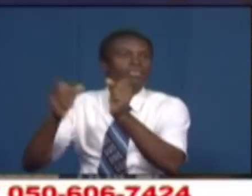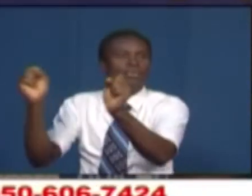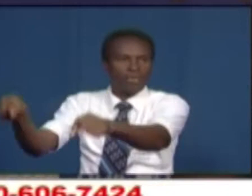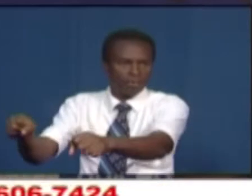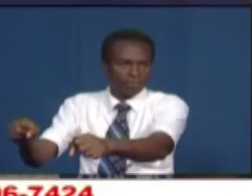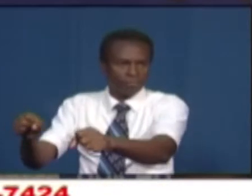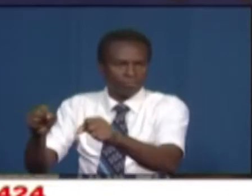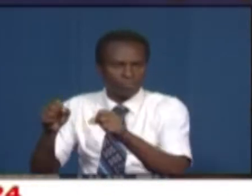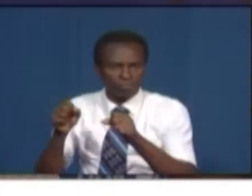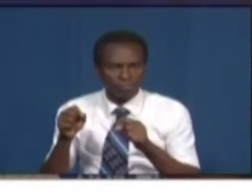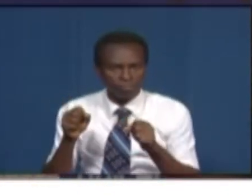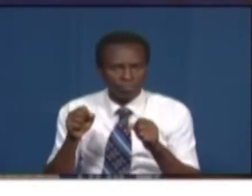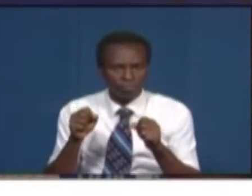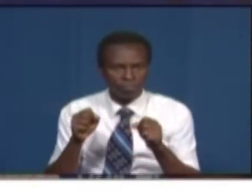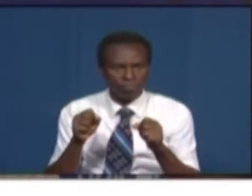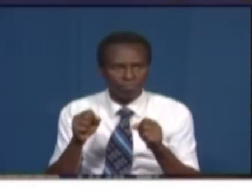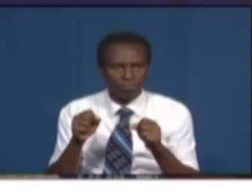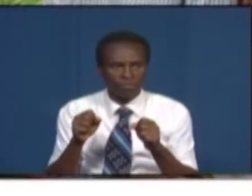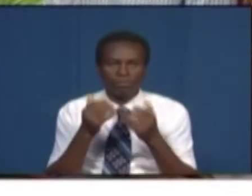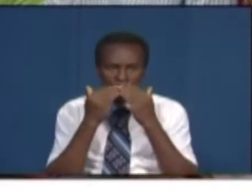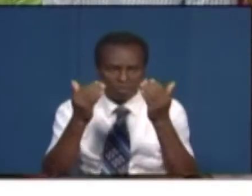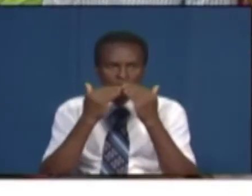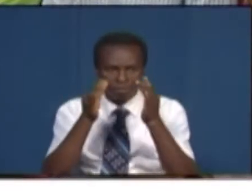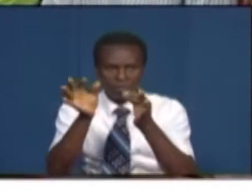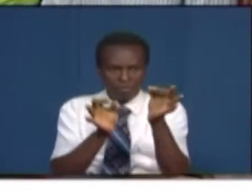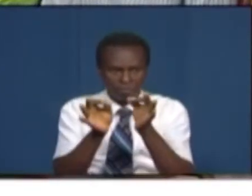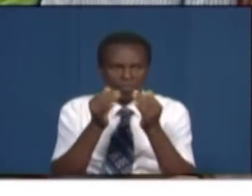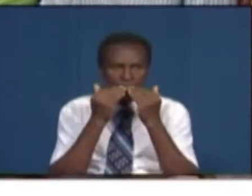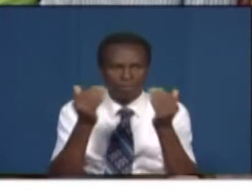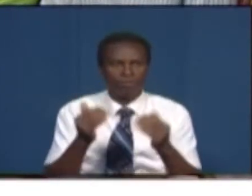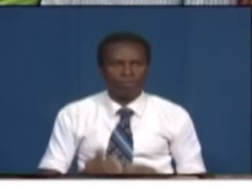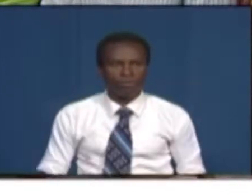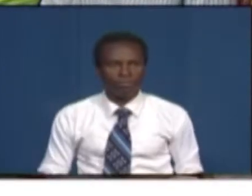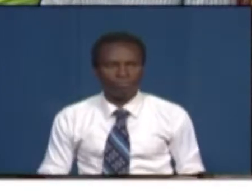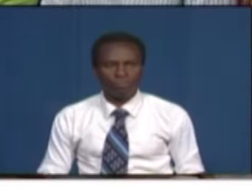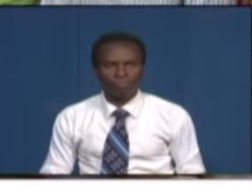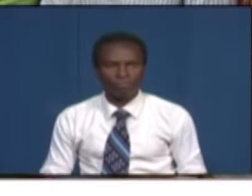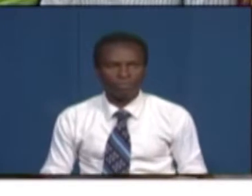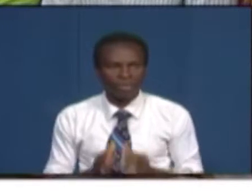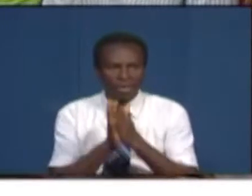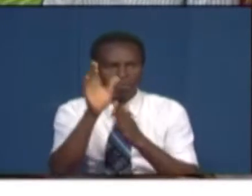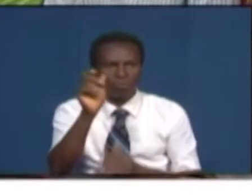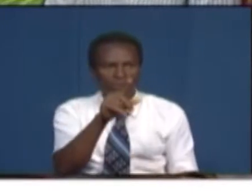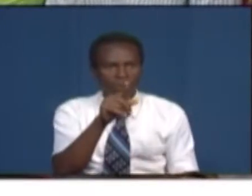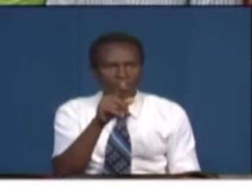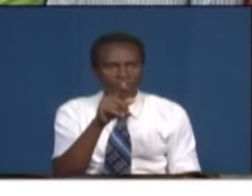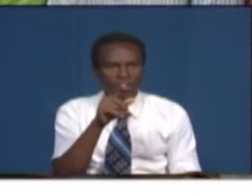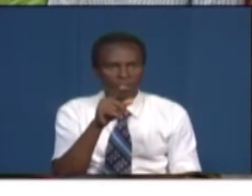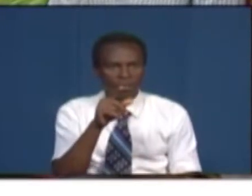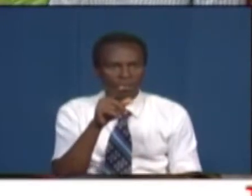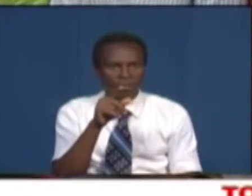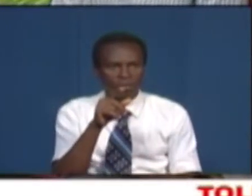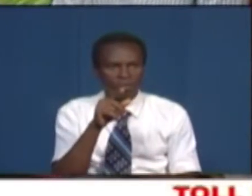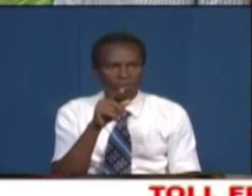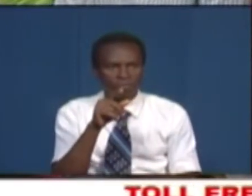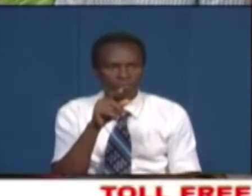care of, to take care of you. Yeah. Right. Thank you so much for addressing that. I'd like to ask, you know, link the whole